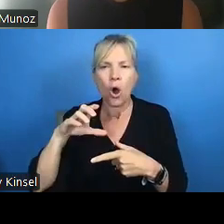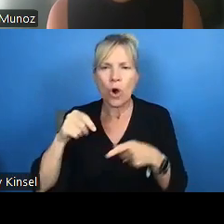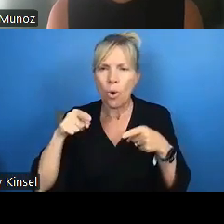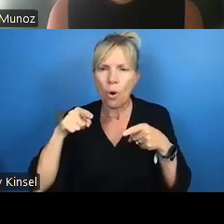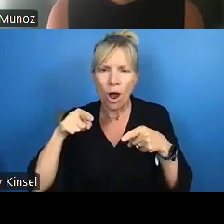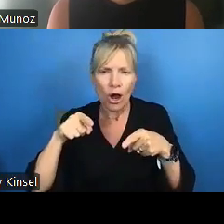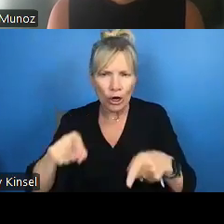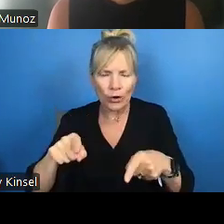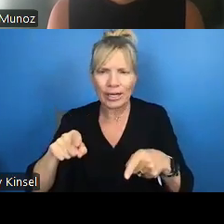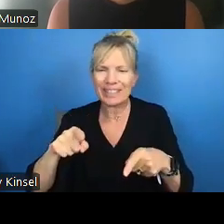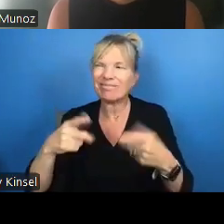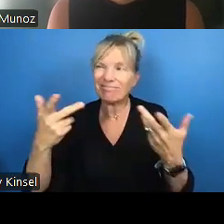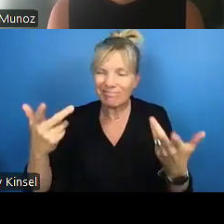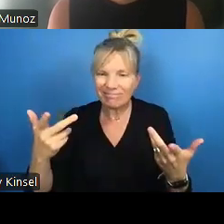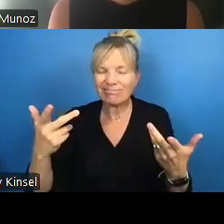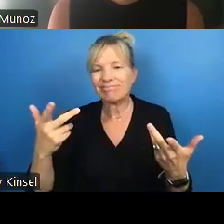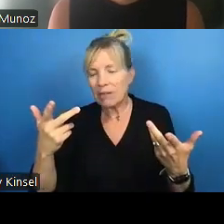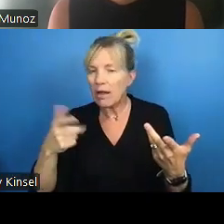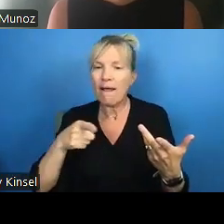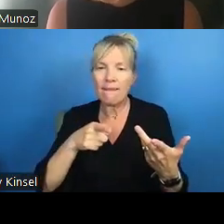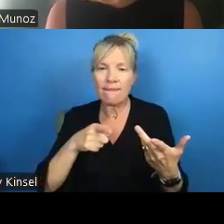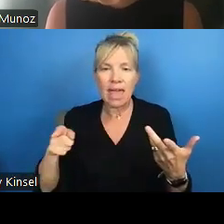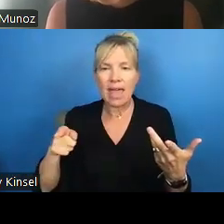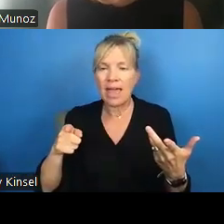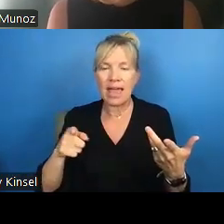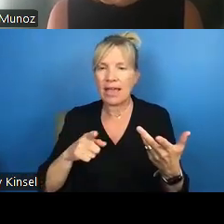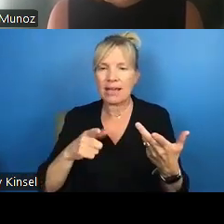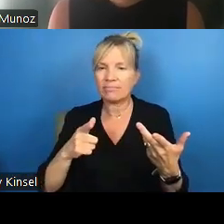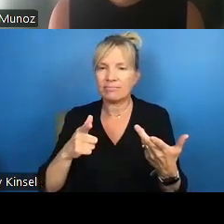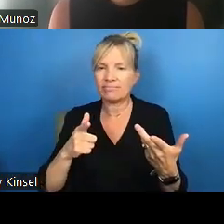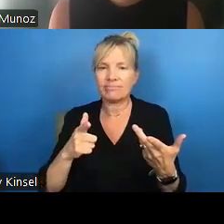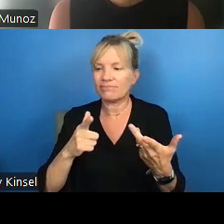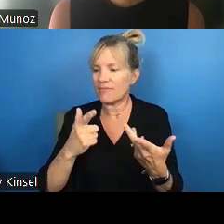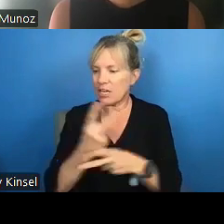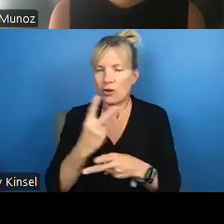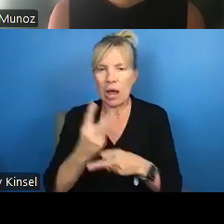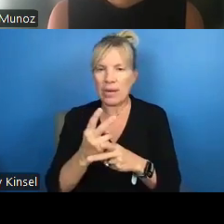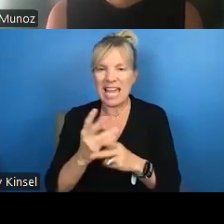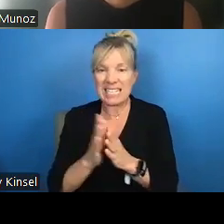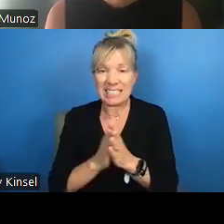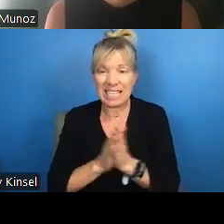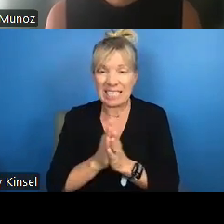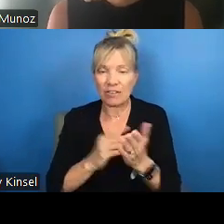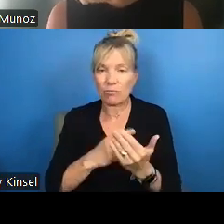co-occurring. And so they actually came up with an incentive program. It was a pretty